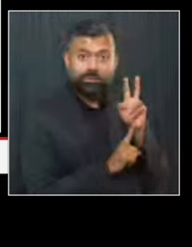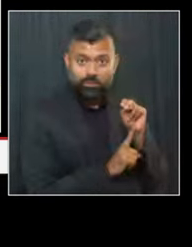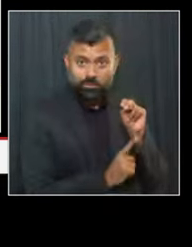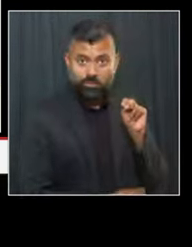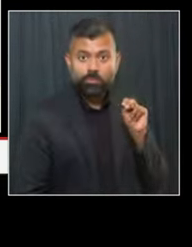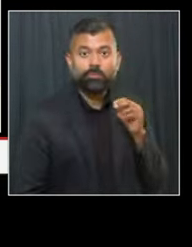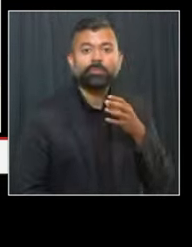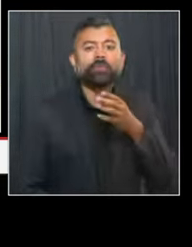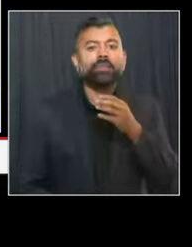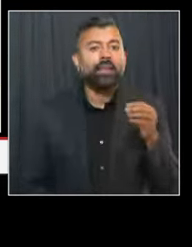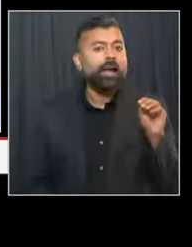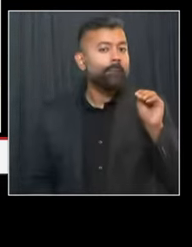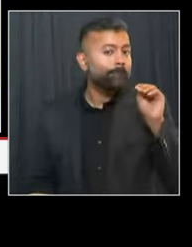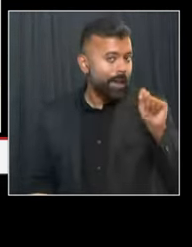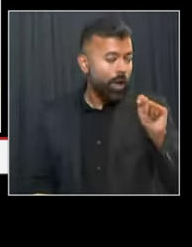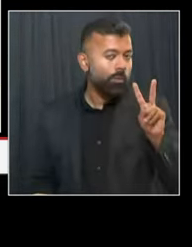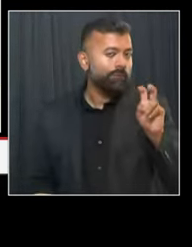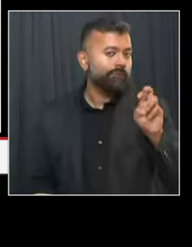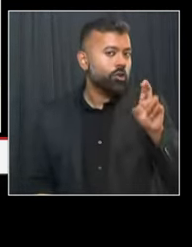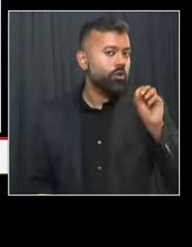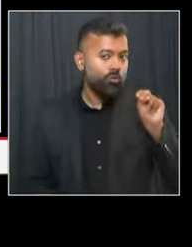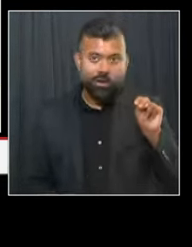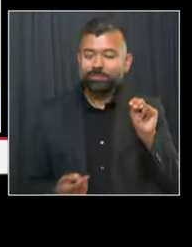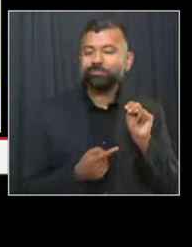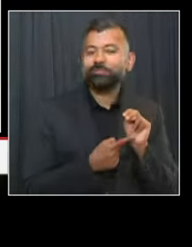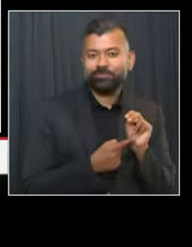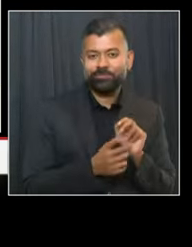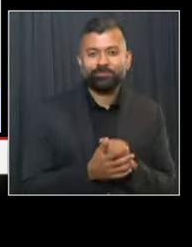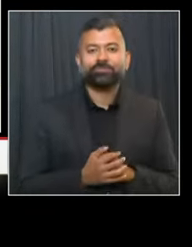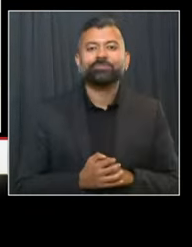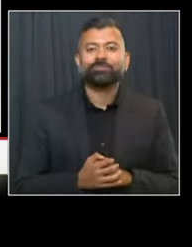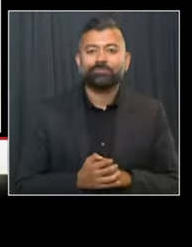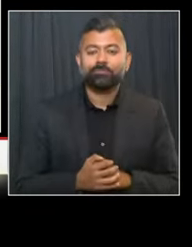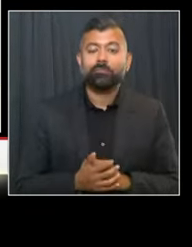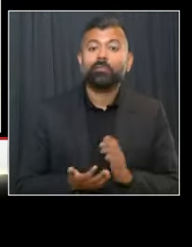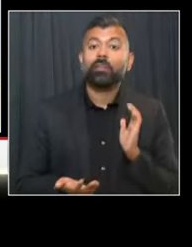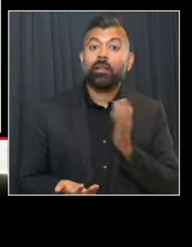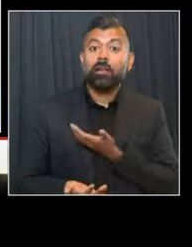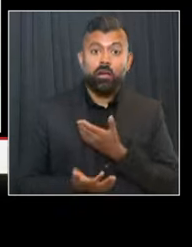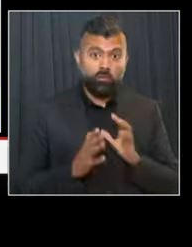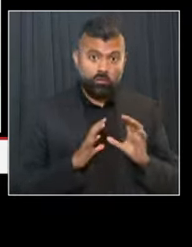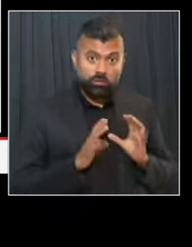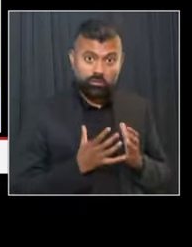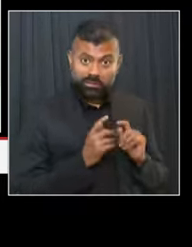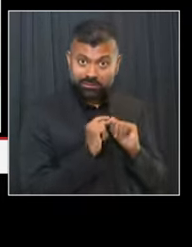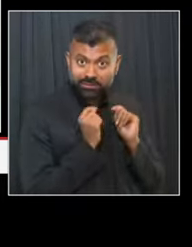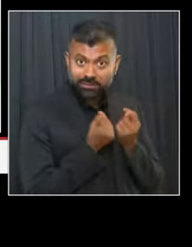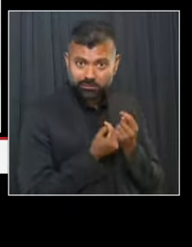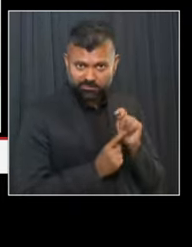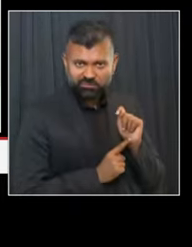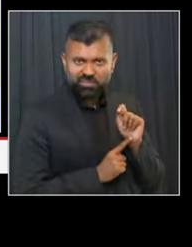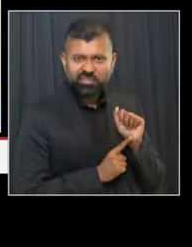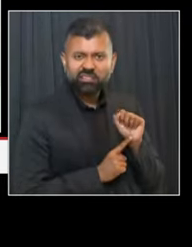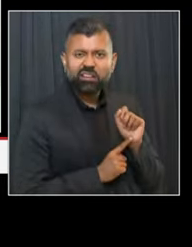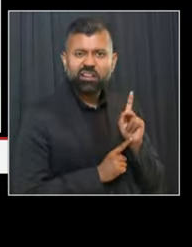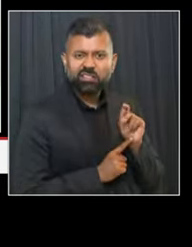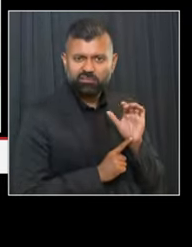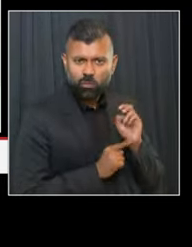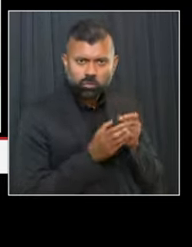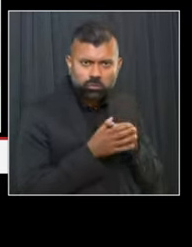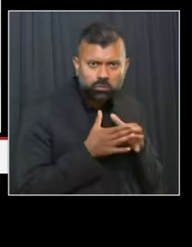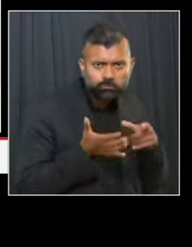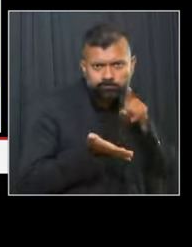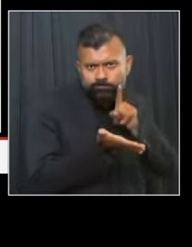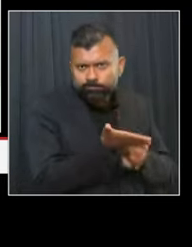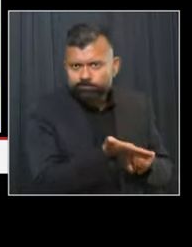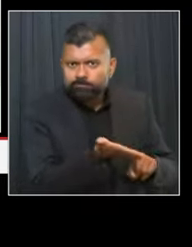Place task force recommendations. We're also looking, and we're going to say more later about our federal